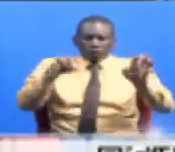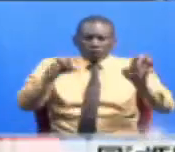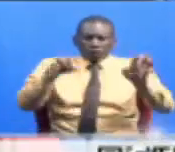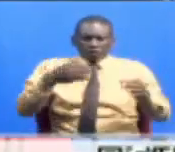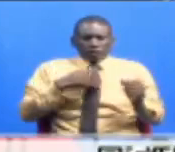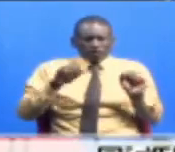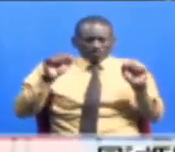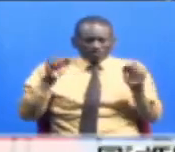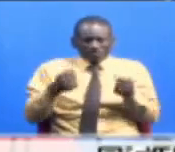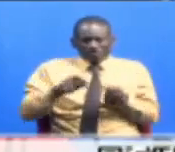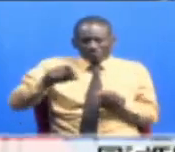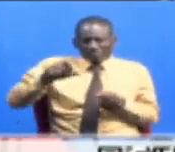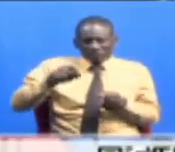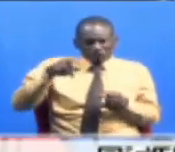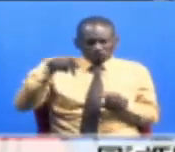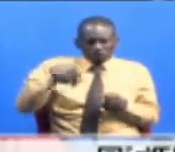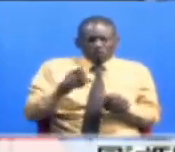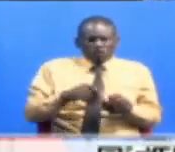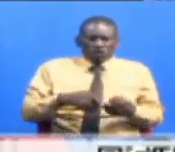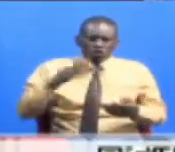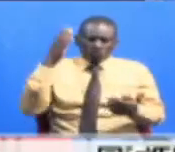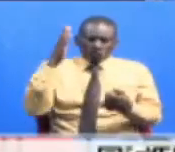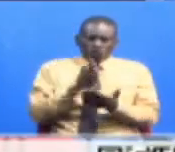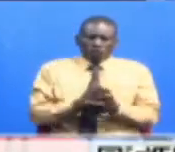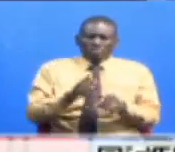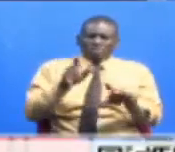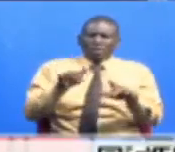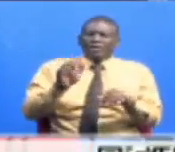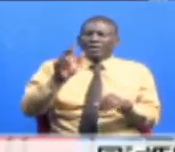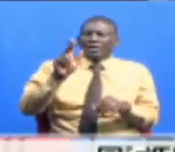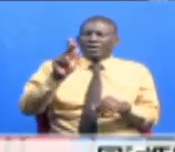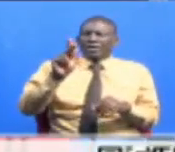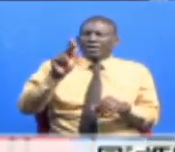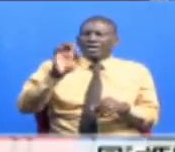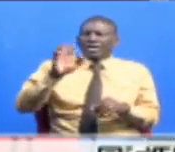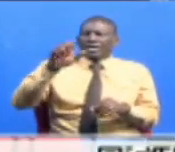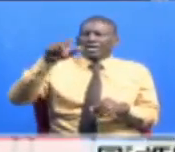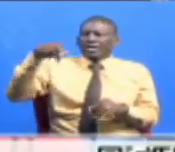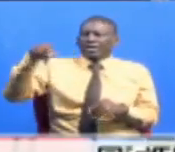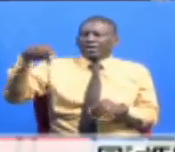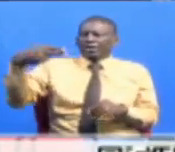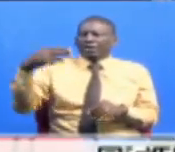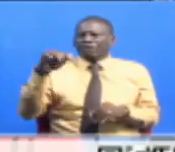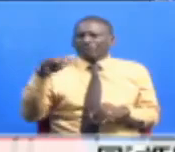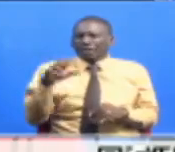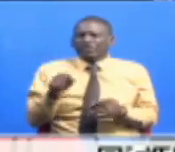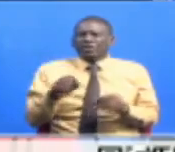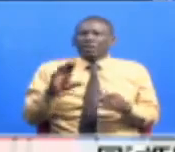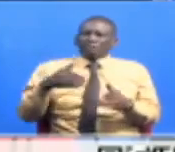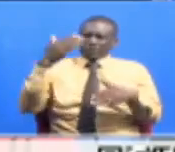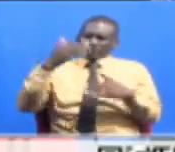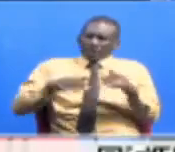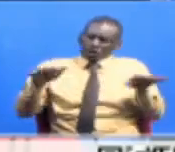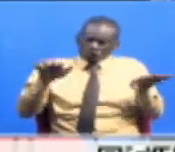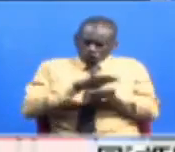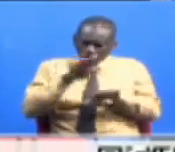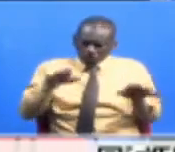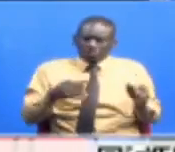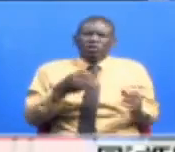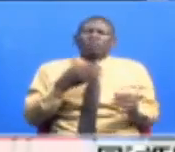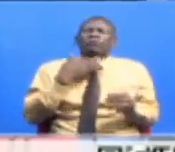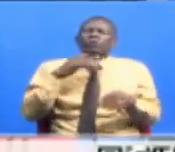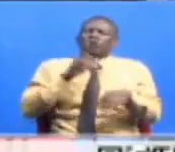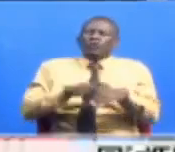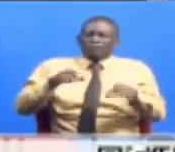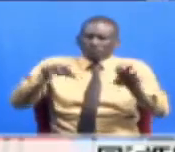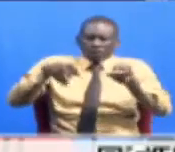seeds that are certified by KEFIS, so that at the end of the day, when they plant, they